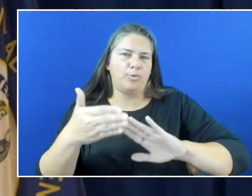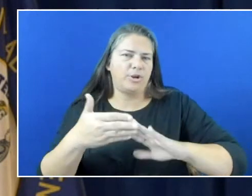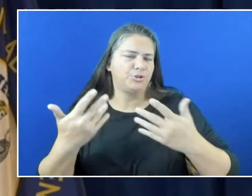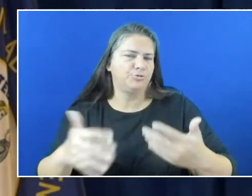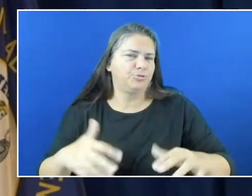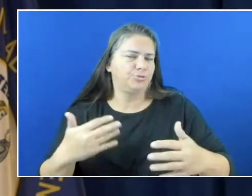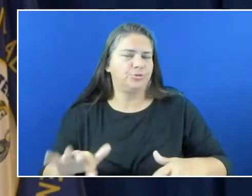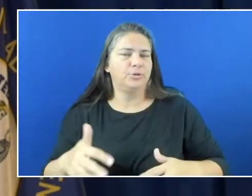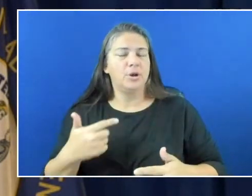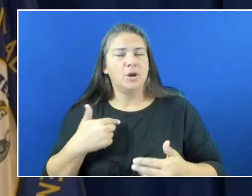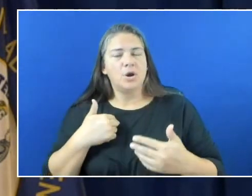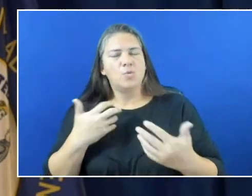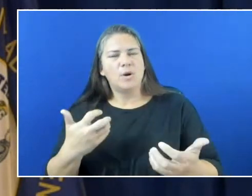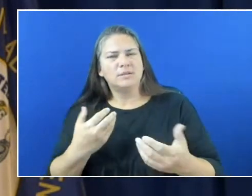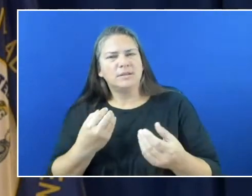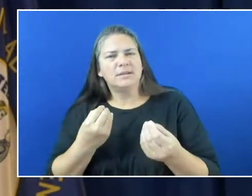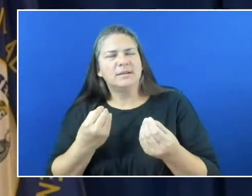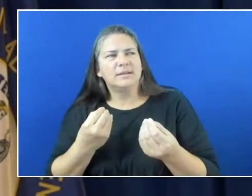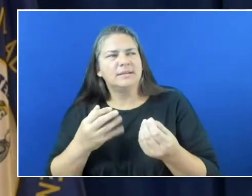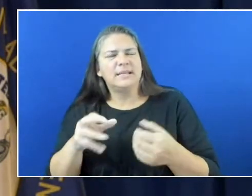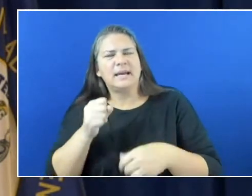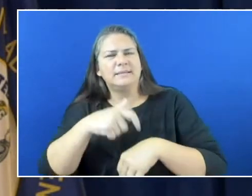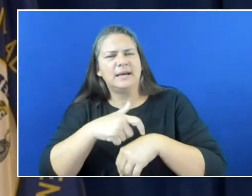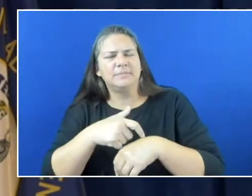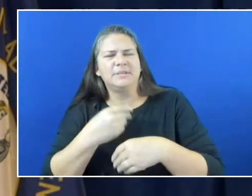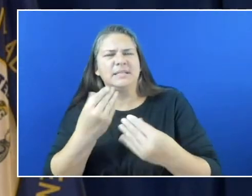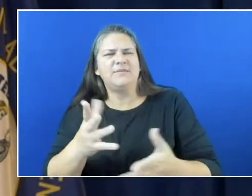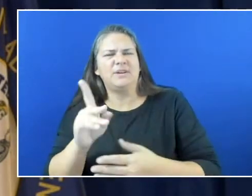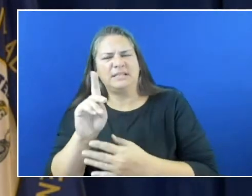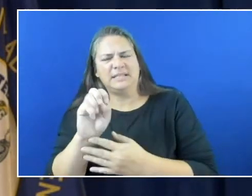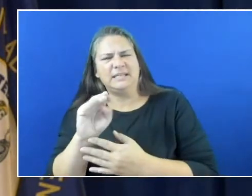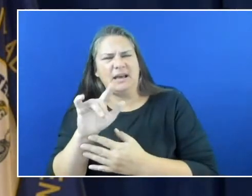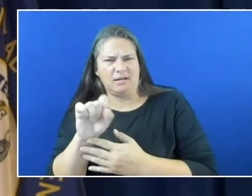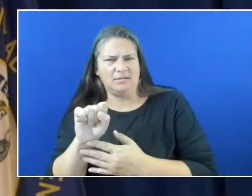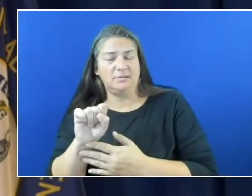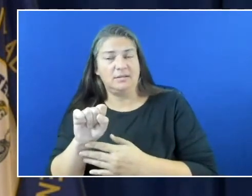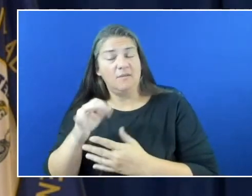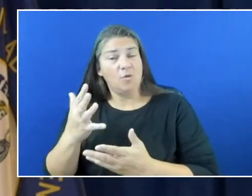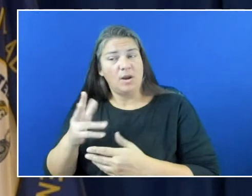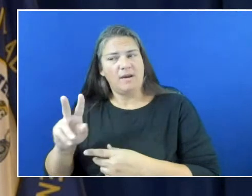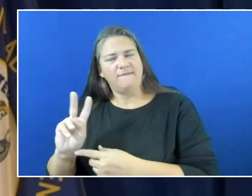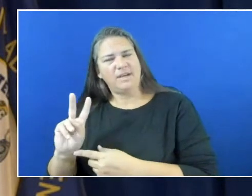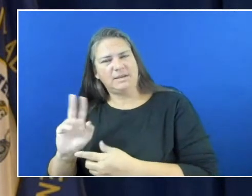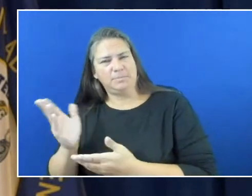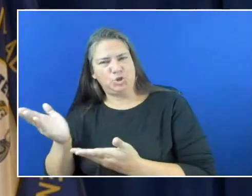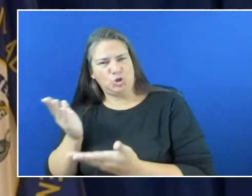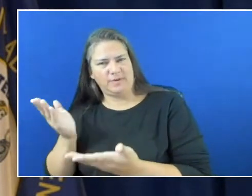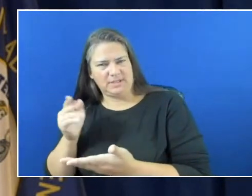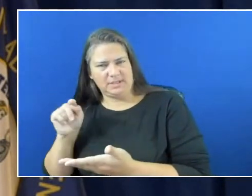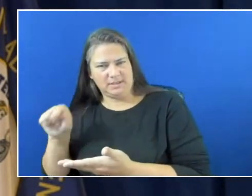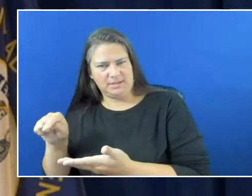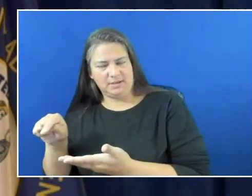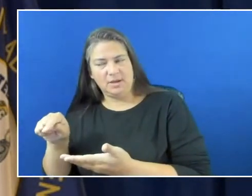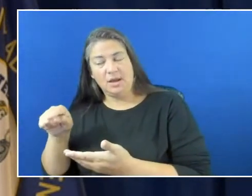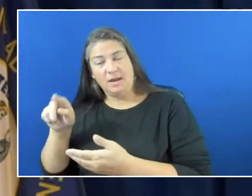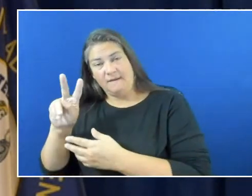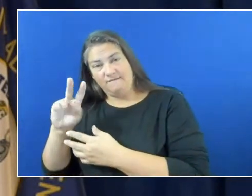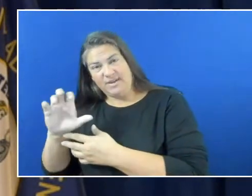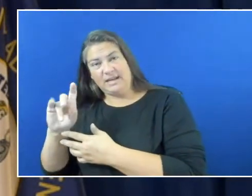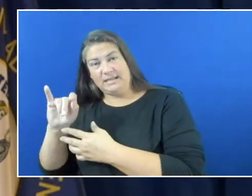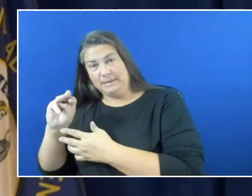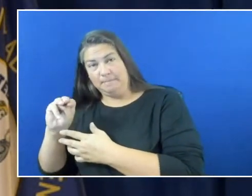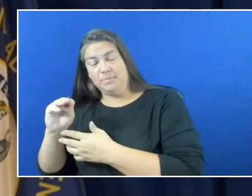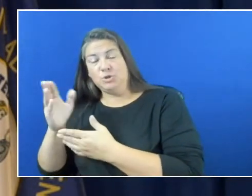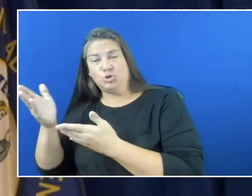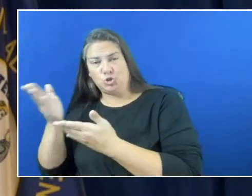to provide more detail about the roles of victim services community played in this operation. We could not have done